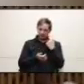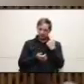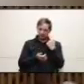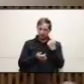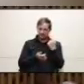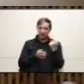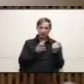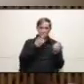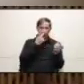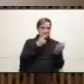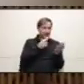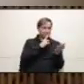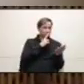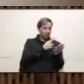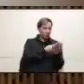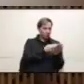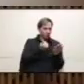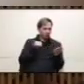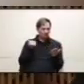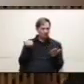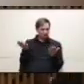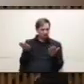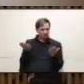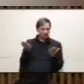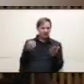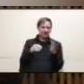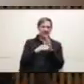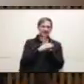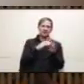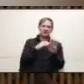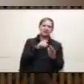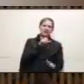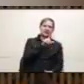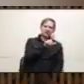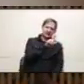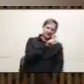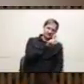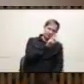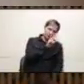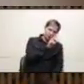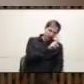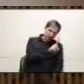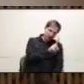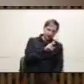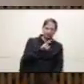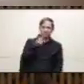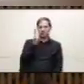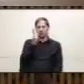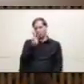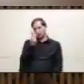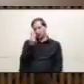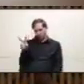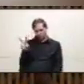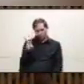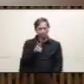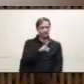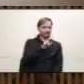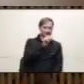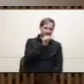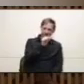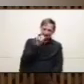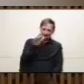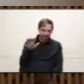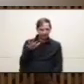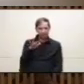the reports that we submit, Section 71 report, Section 52 reports, Section 52 capital D report, you will see